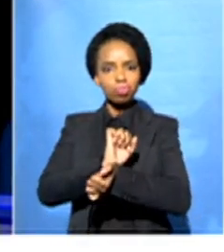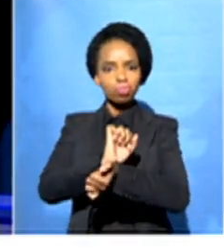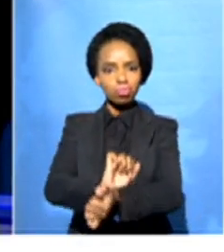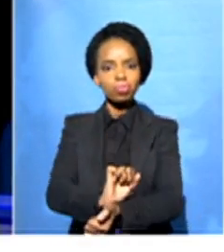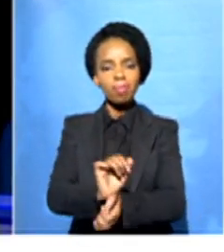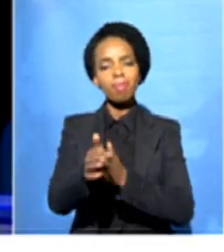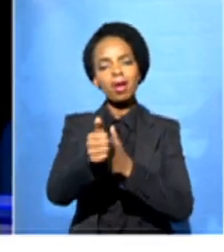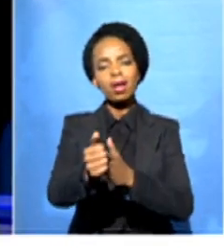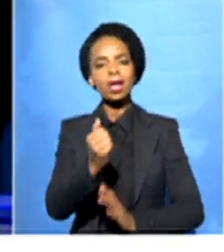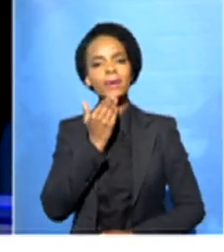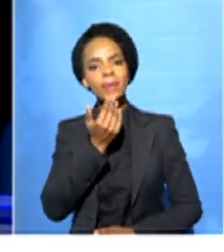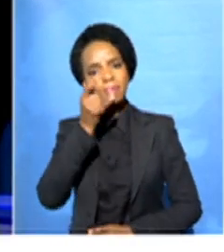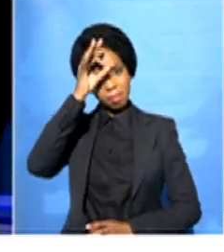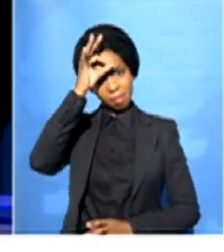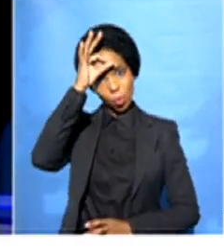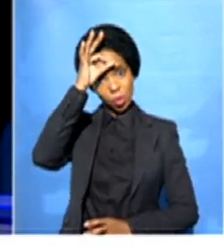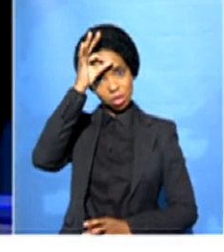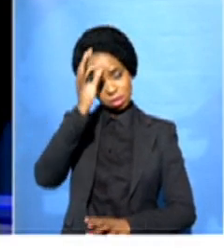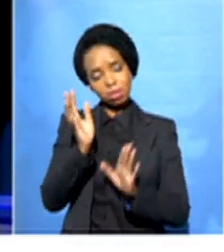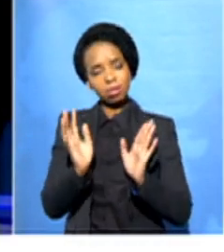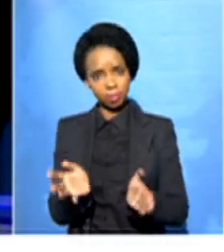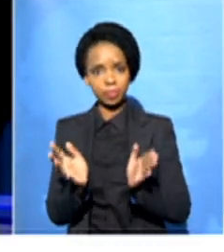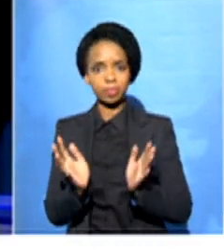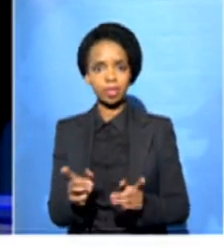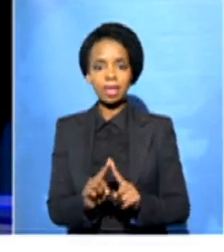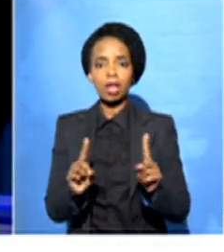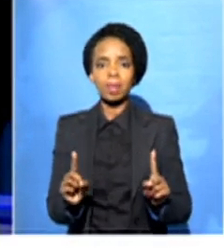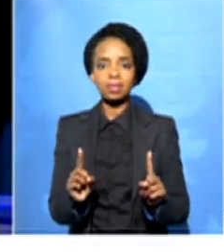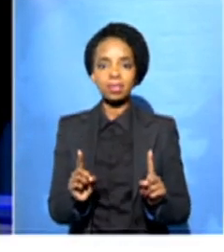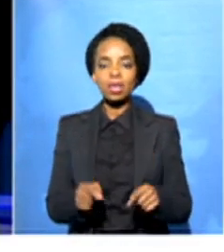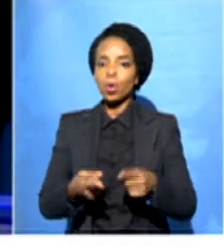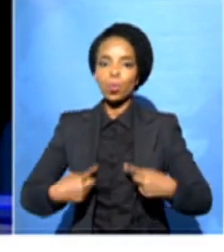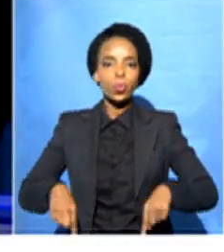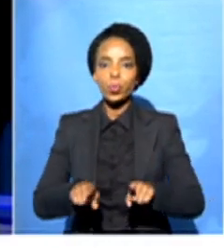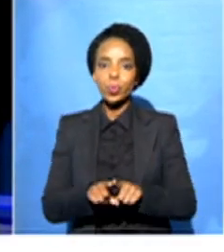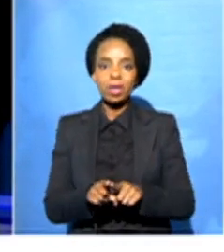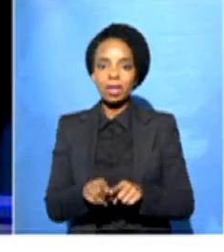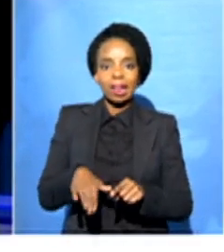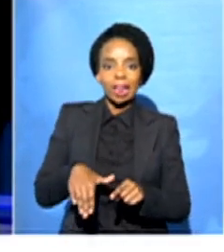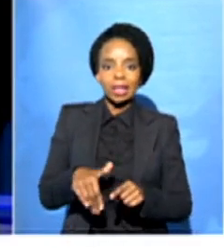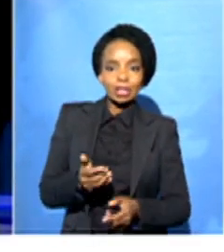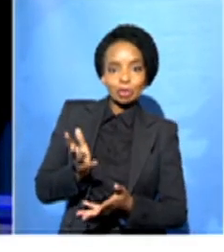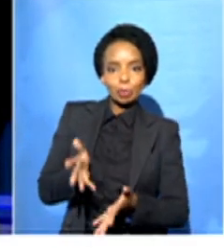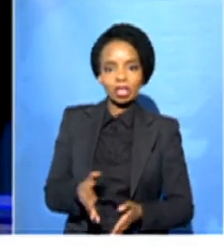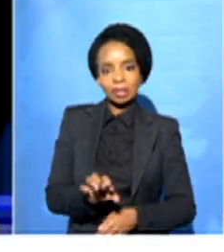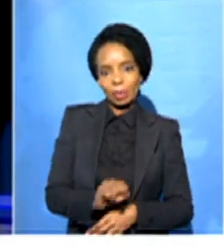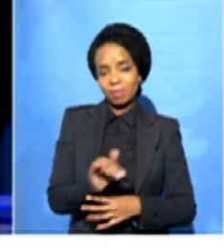police. We have not yet reached the place where, like in Brazil, a former